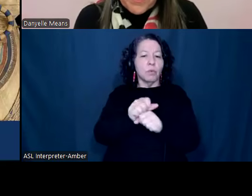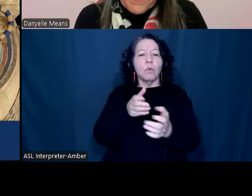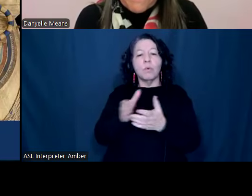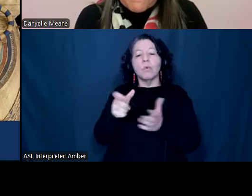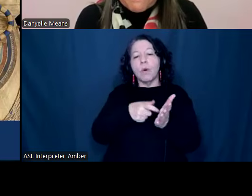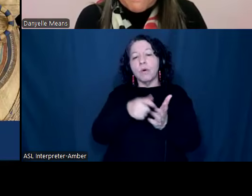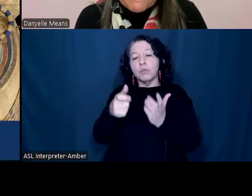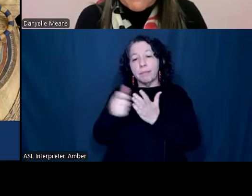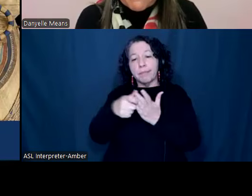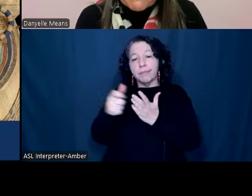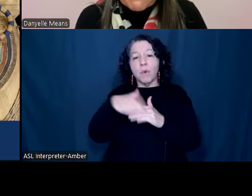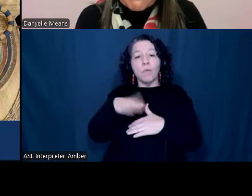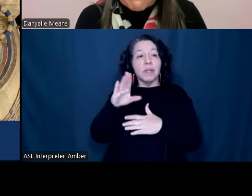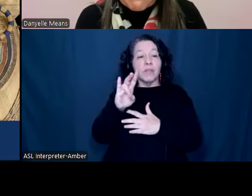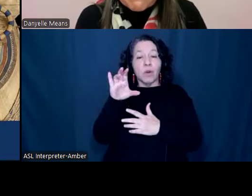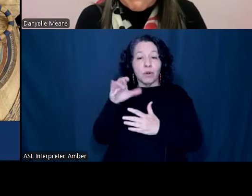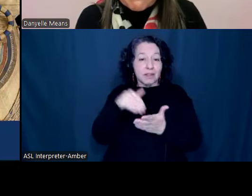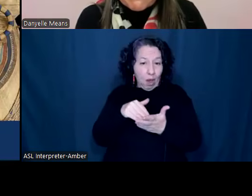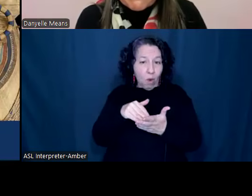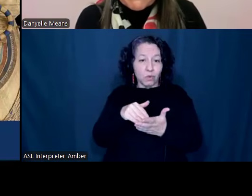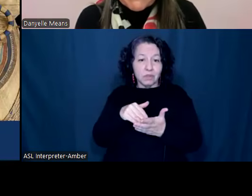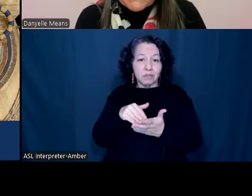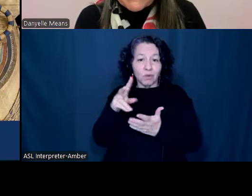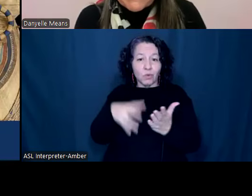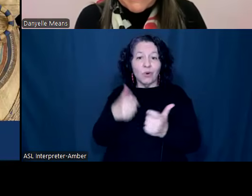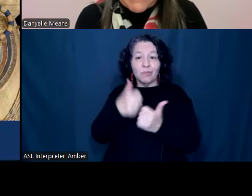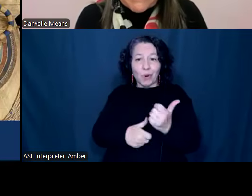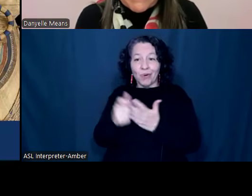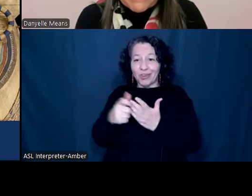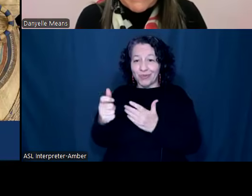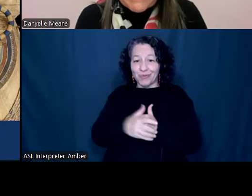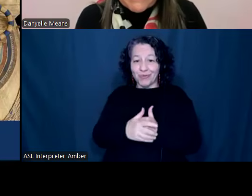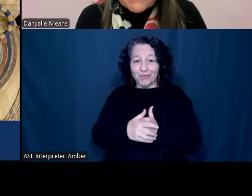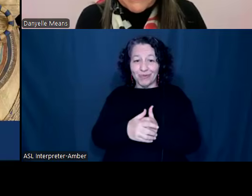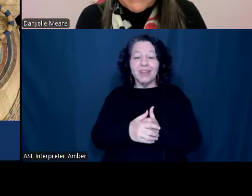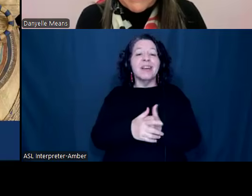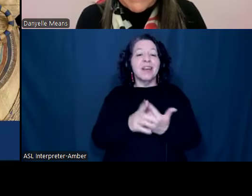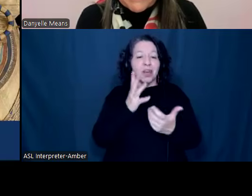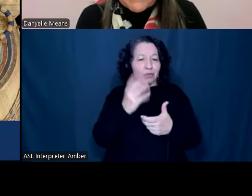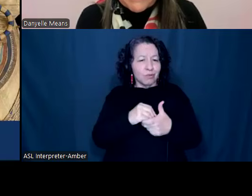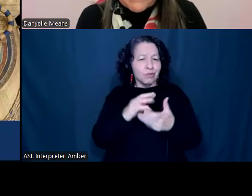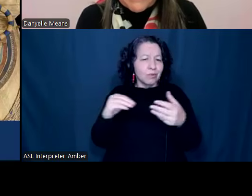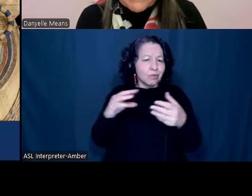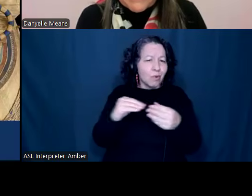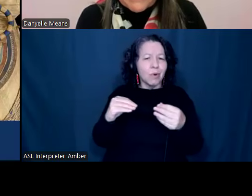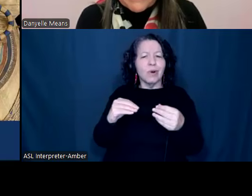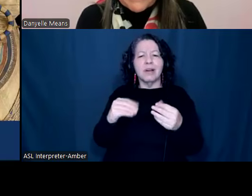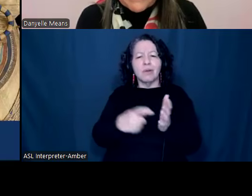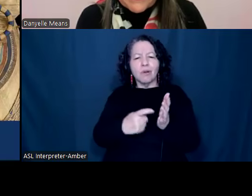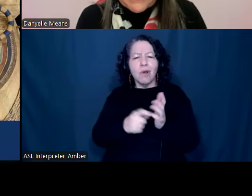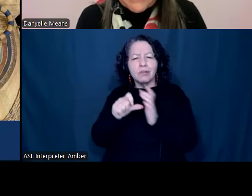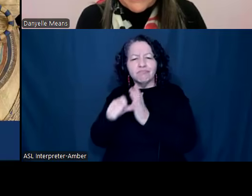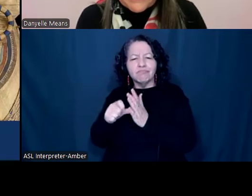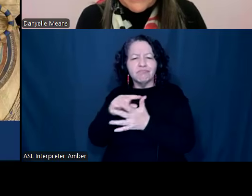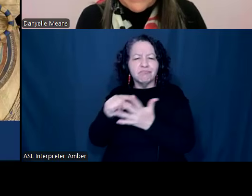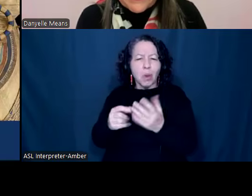has over 700,000 readers per issue, which includes in-depth stories and archaeological highlights and